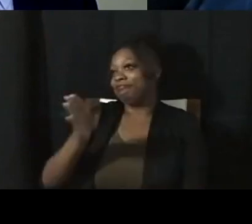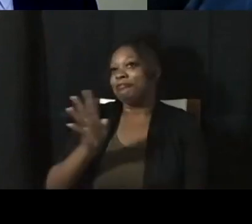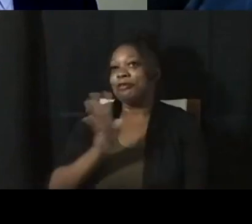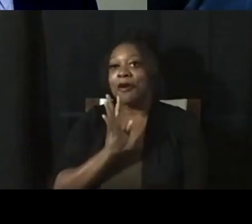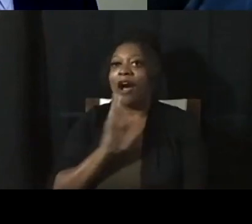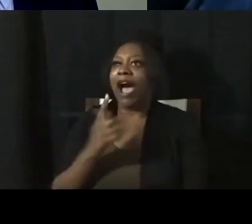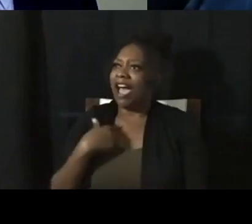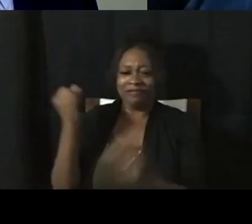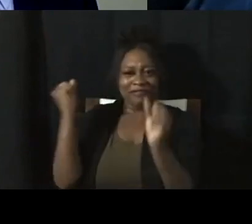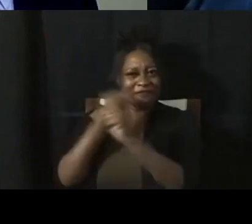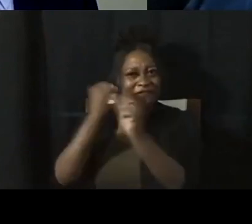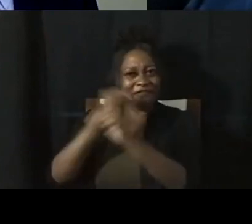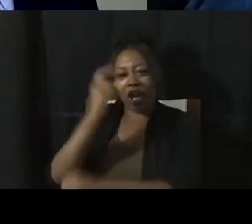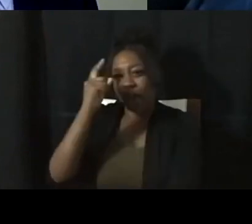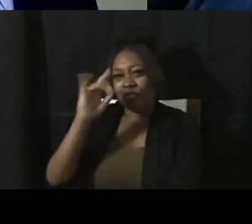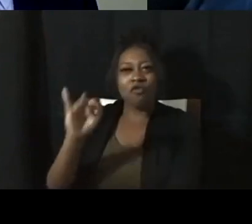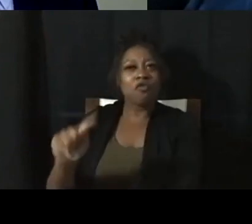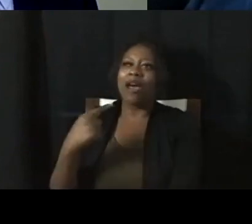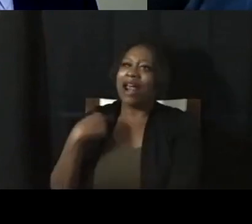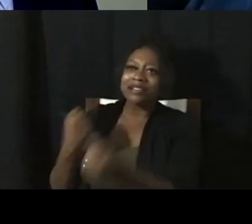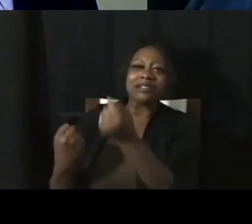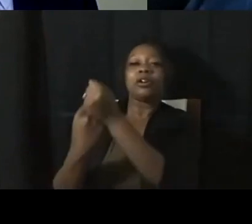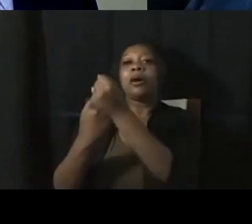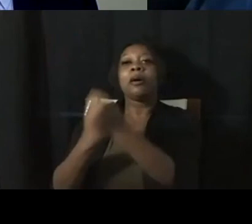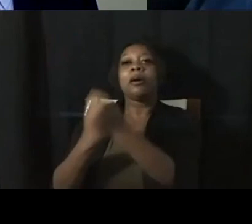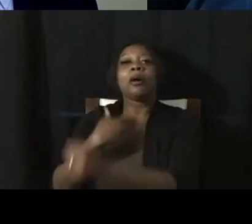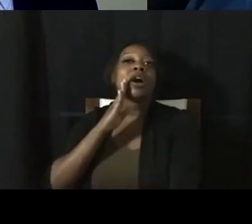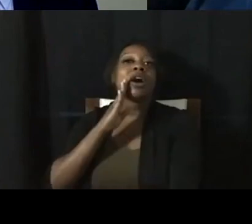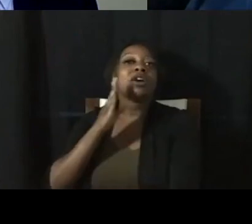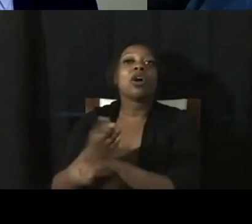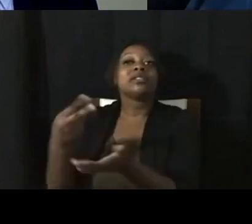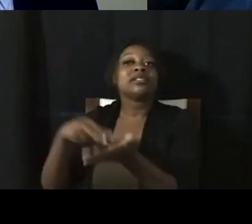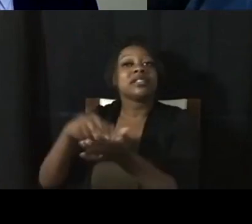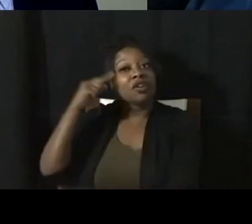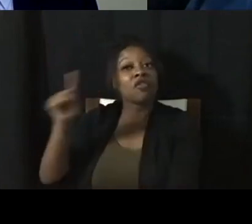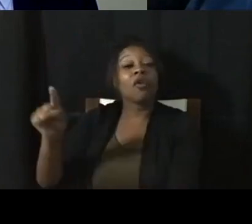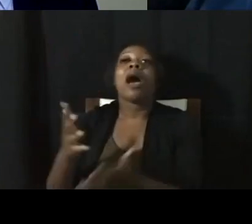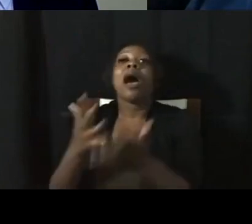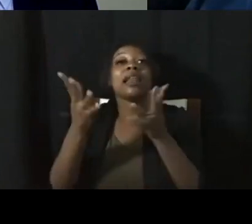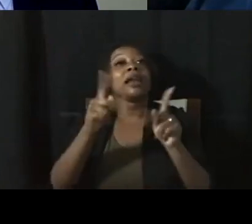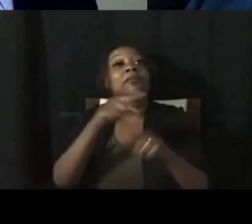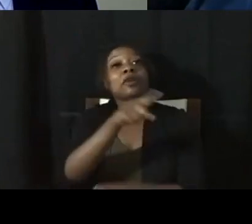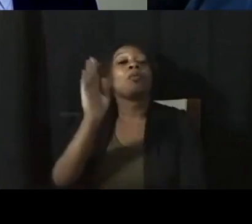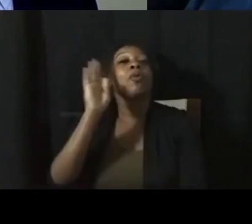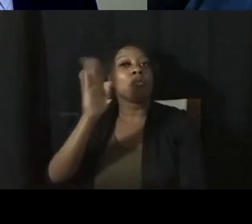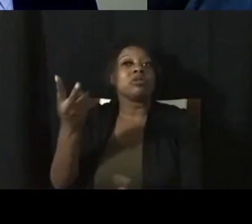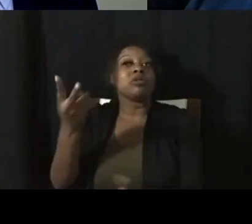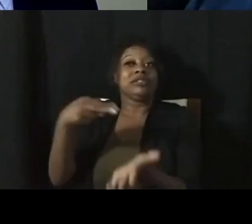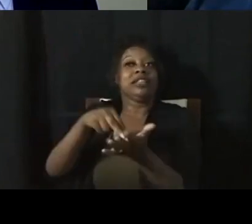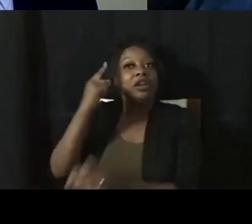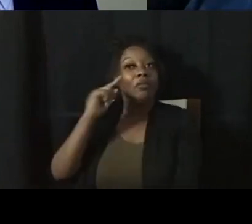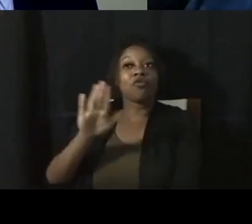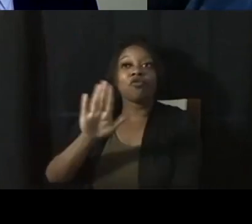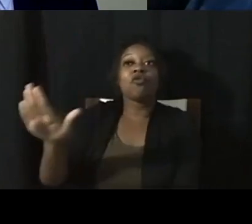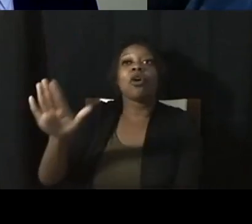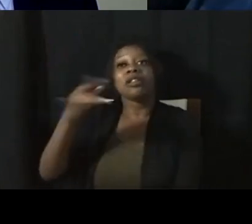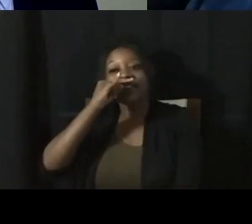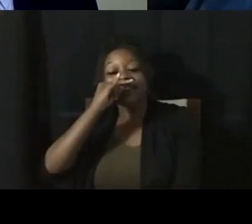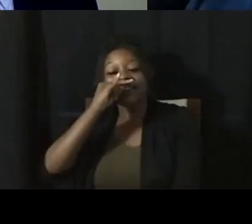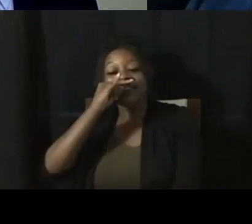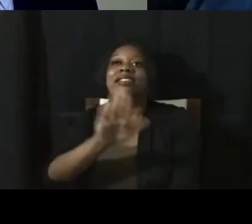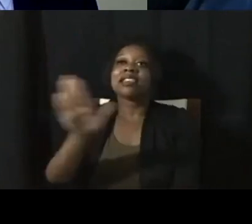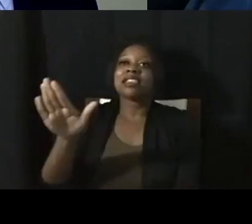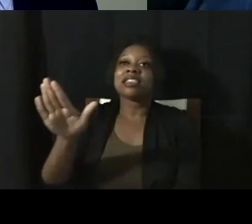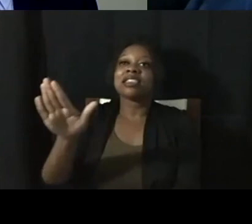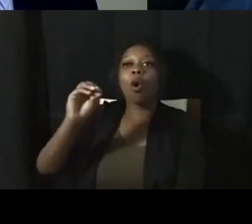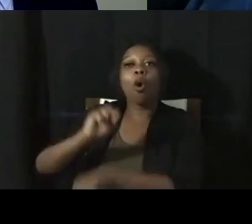it. I fight for my daughter, and a lot of people will fight for their kids or fight for their colleagues or for themselves. But it's